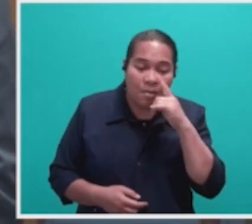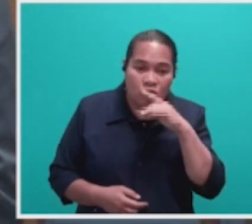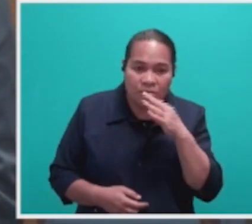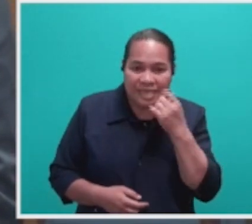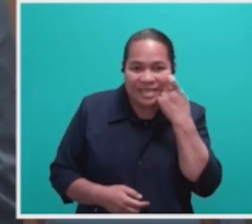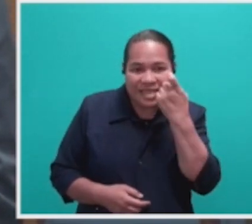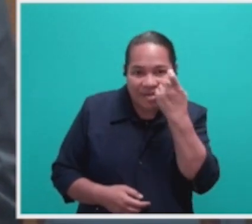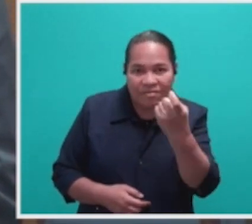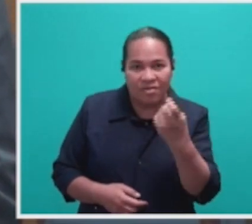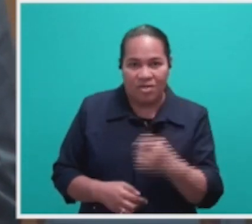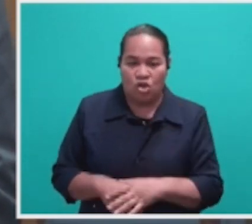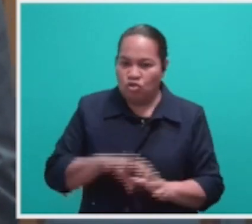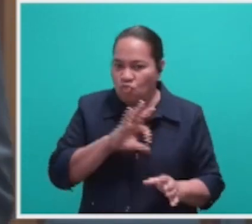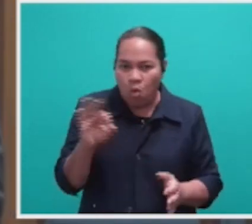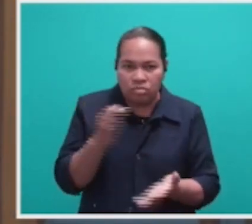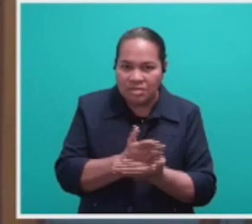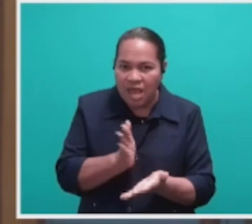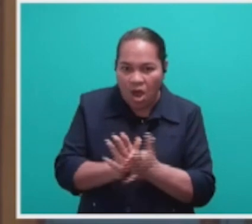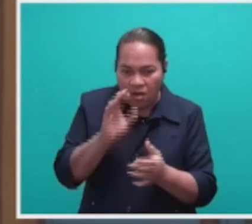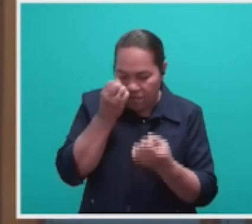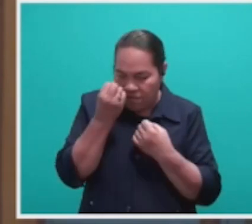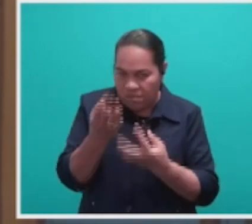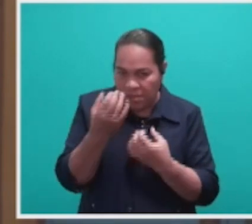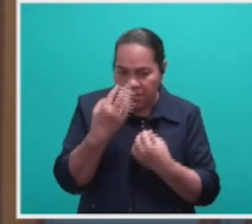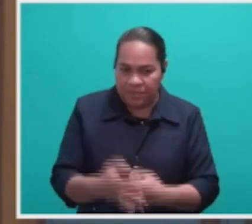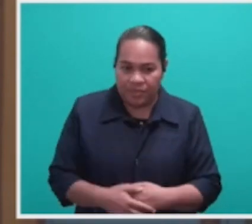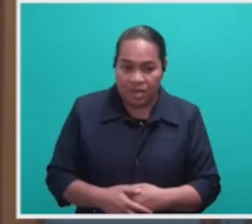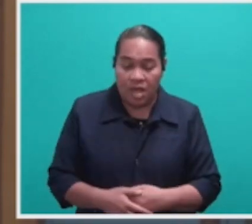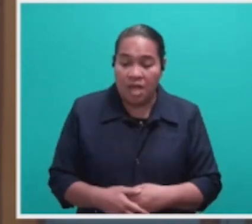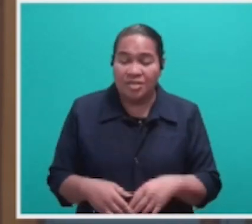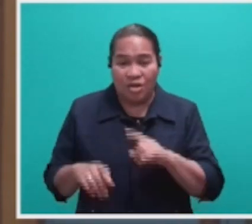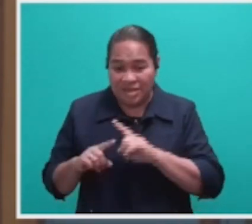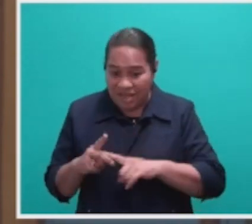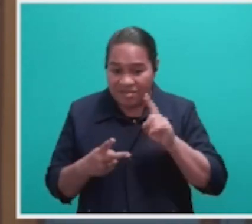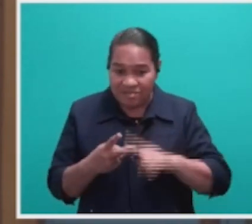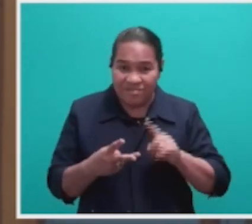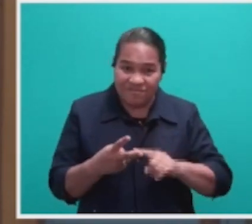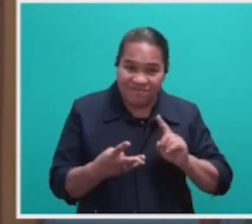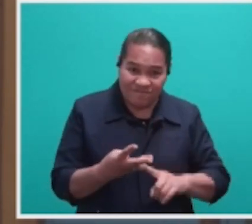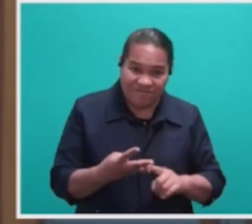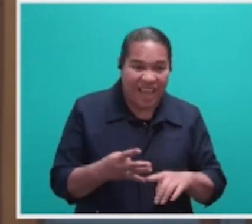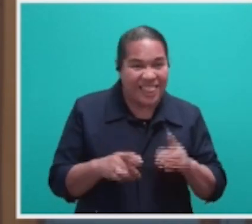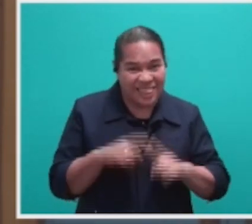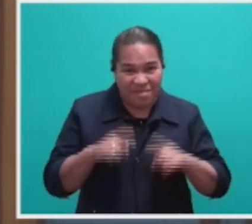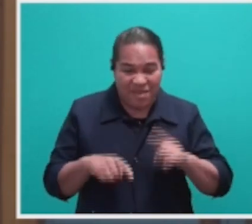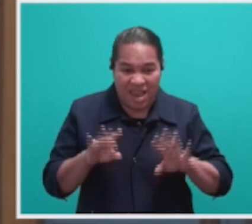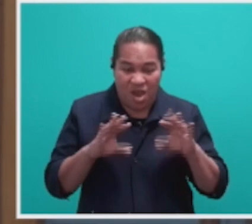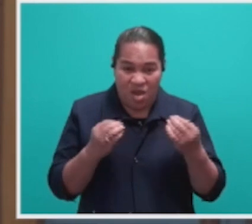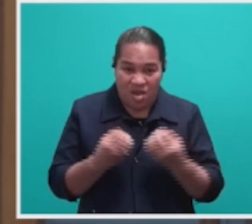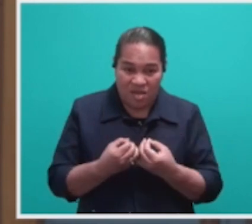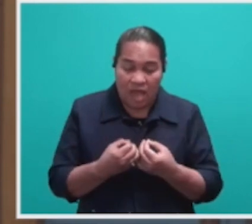very seriously. In addition, the FCCC, the Consumer Council, RBF, and